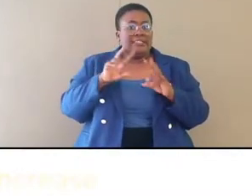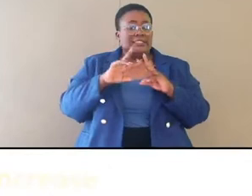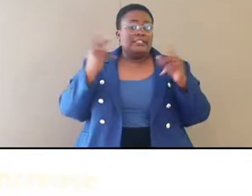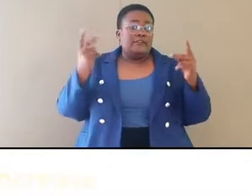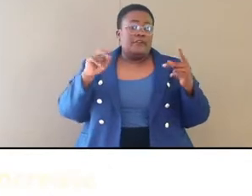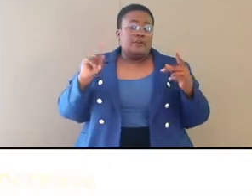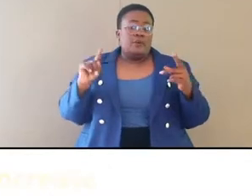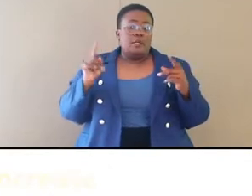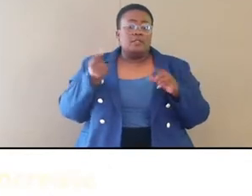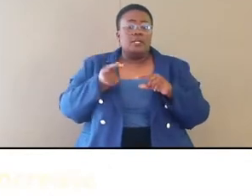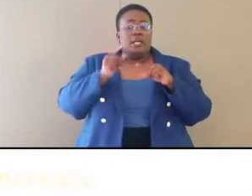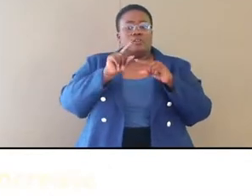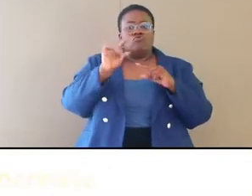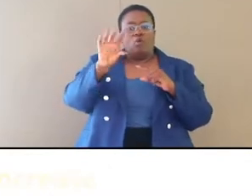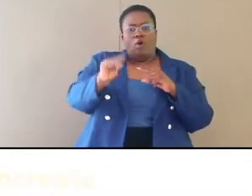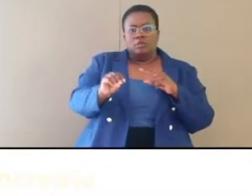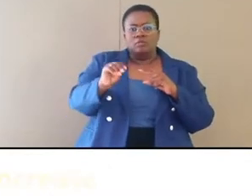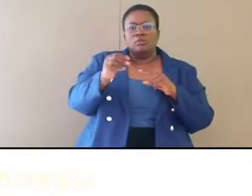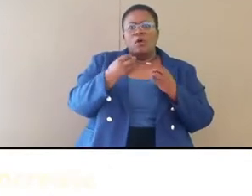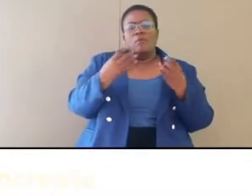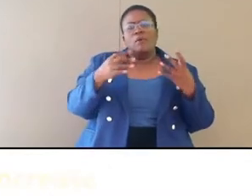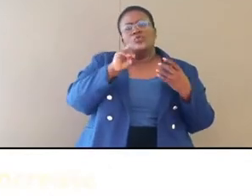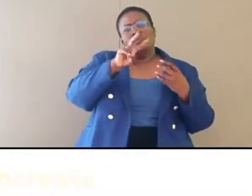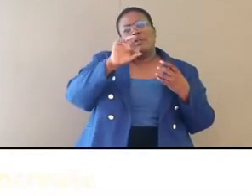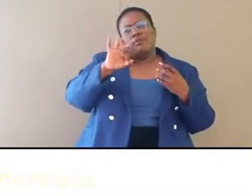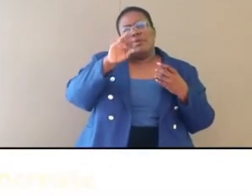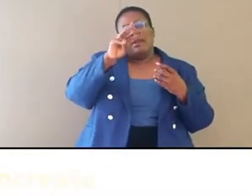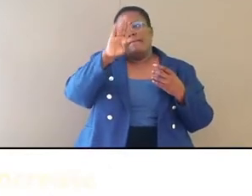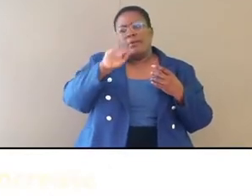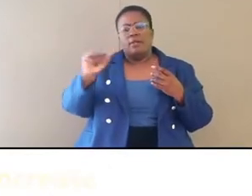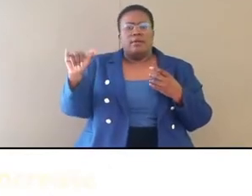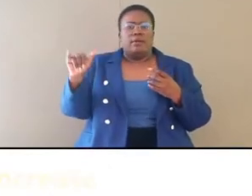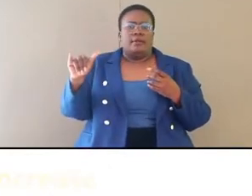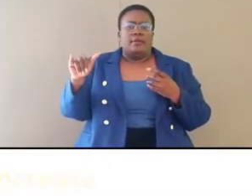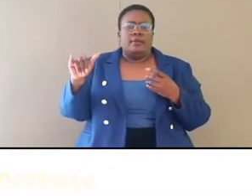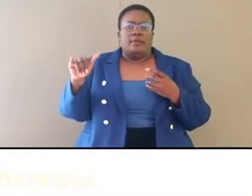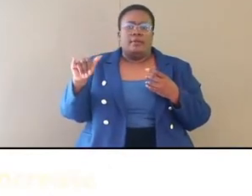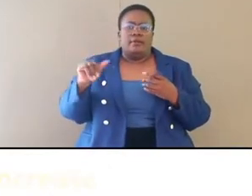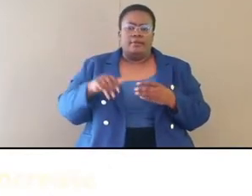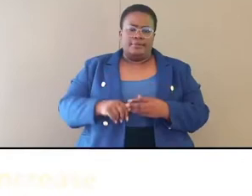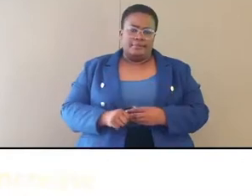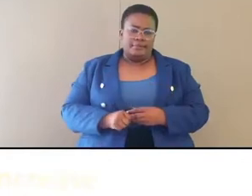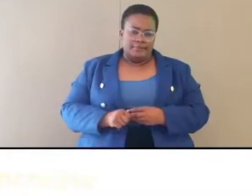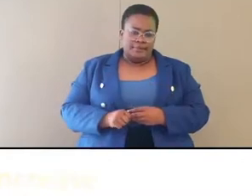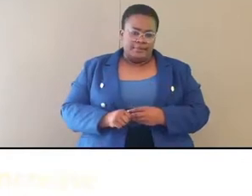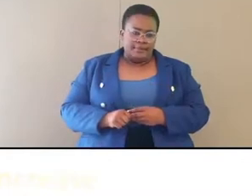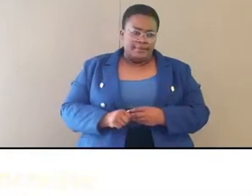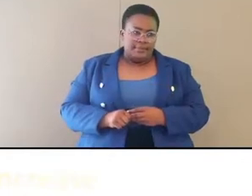would be the extra ask, and that would be 23 billion to increase the child support grant to the food poverty line.